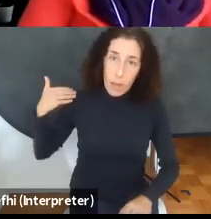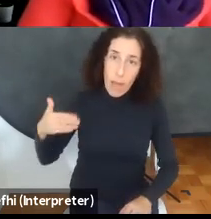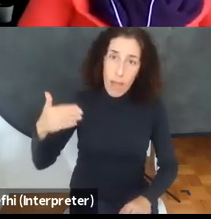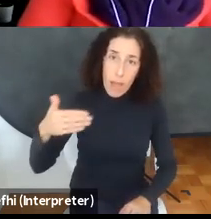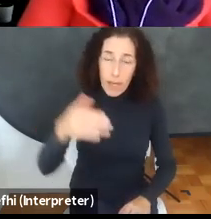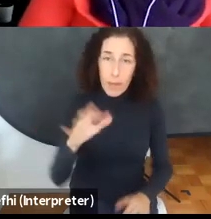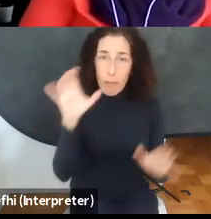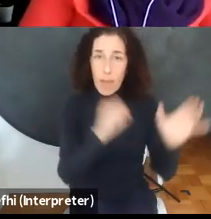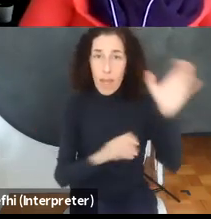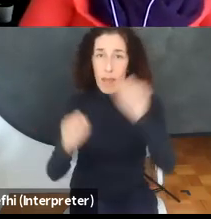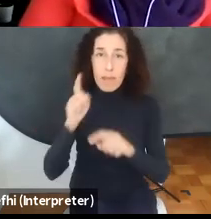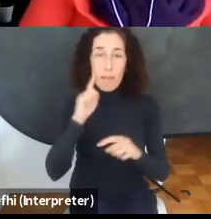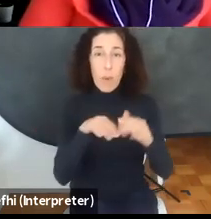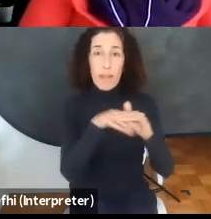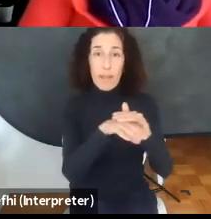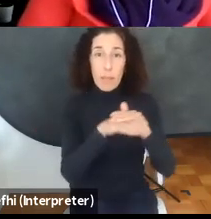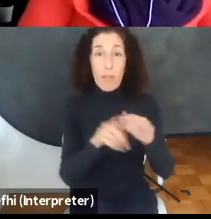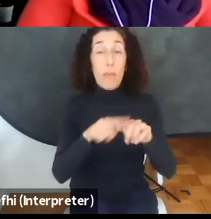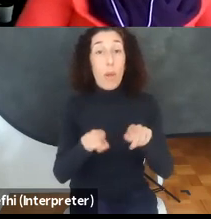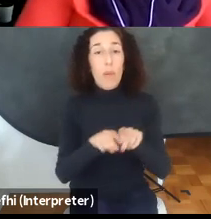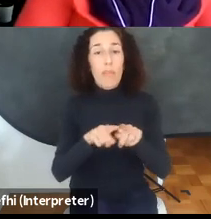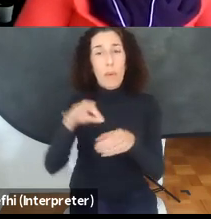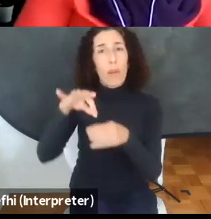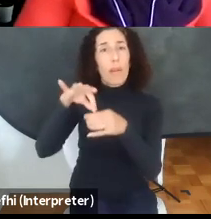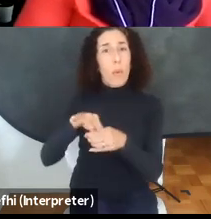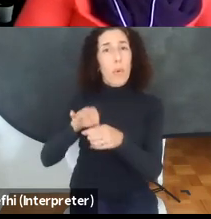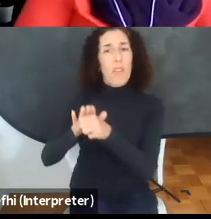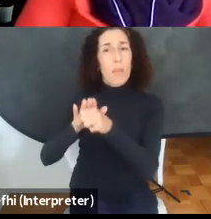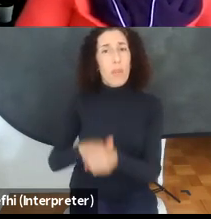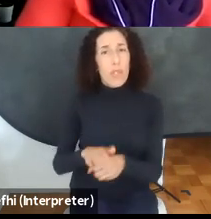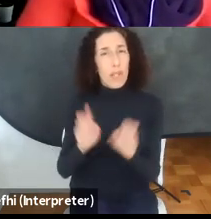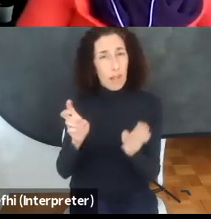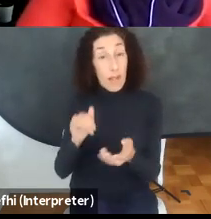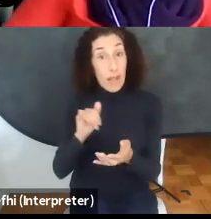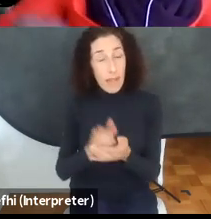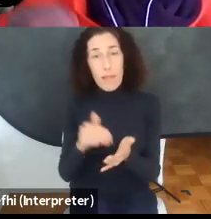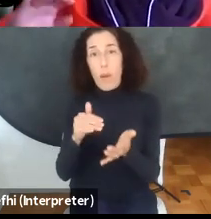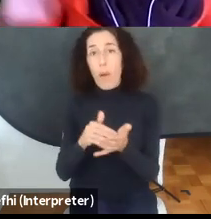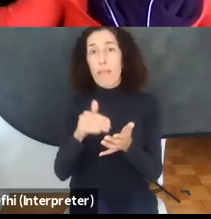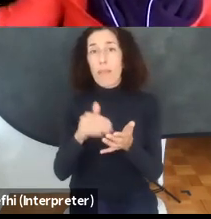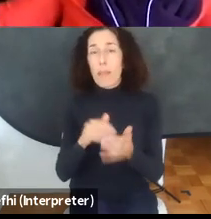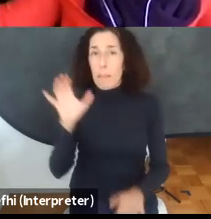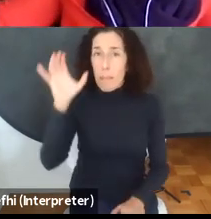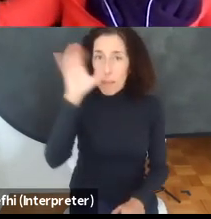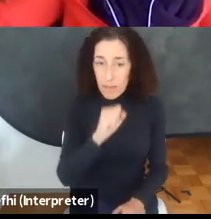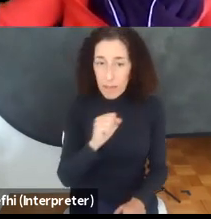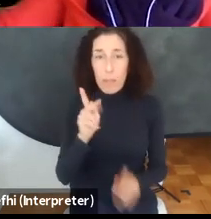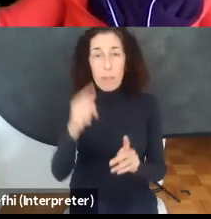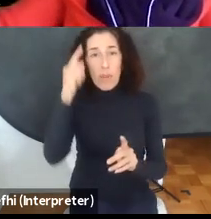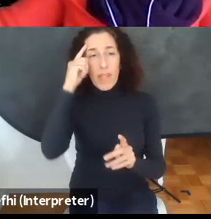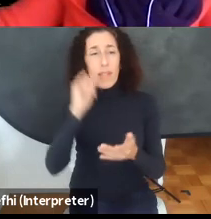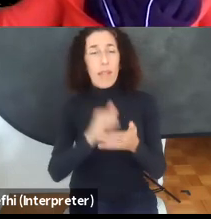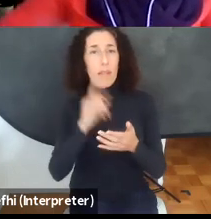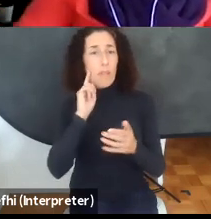talk about is voter suppression, because voter suppression is an issue that is often seen as that's what they do in racial justice groups over